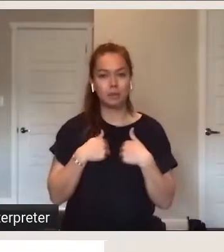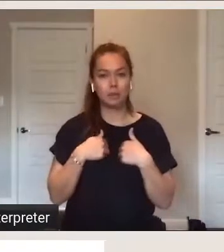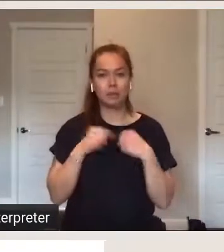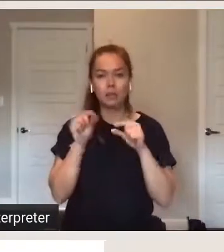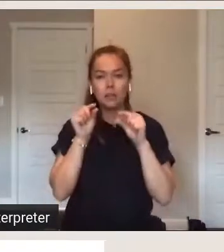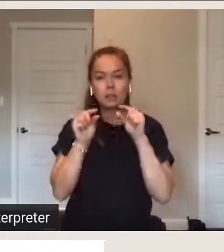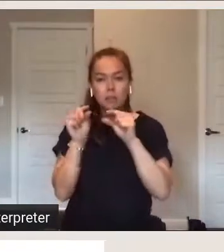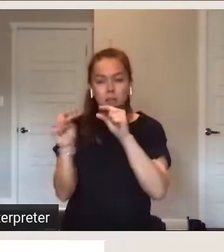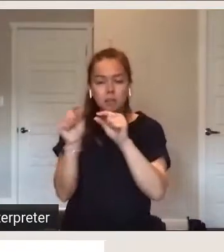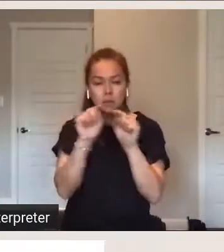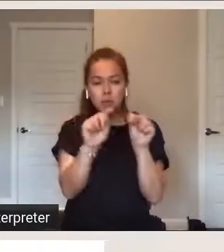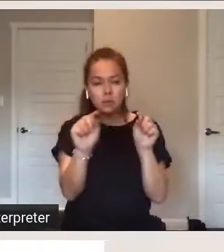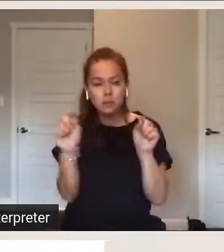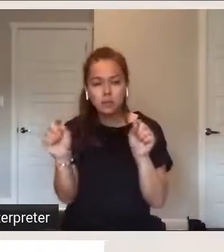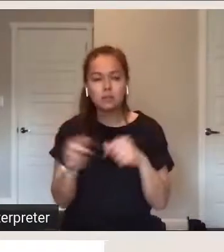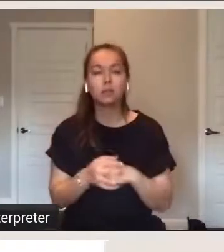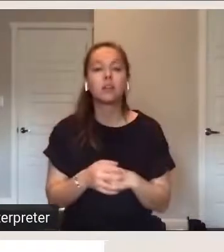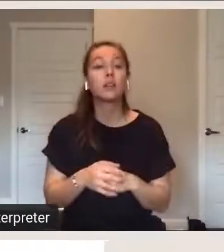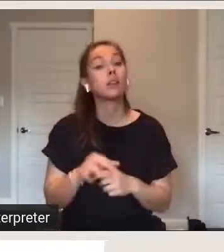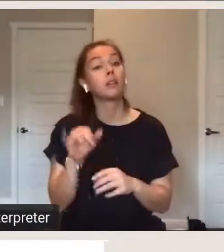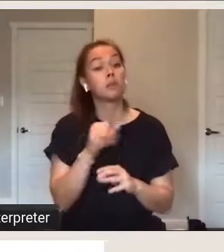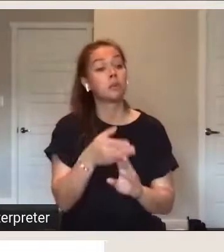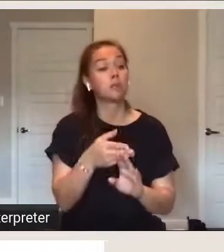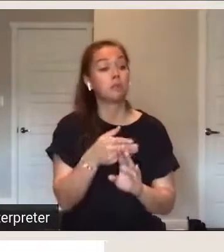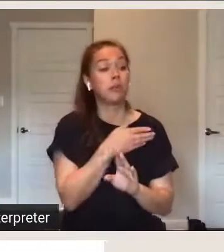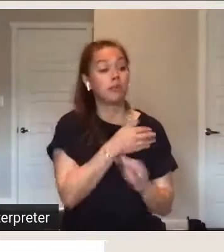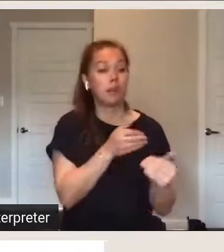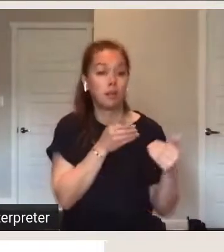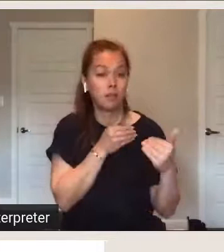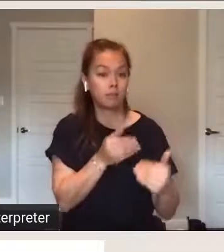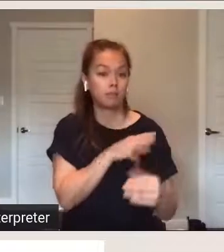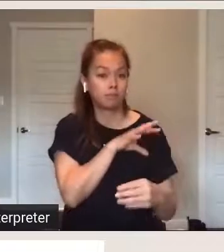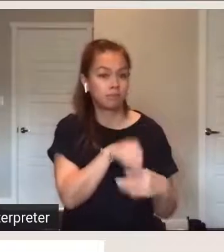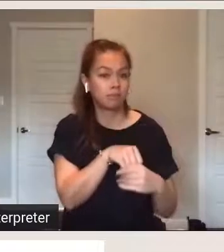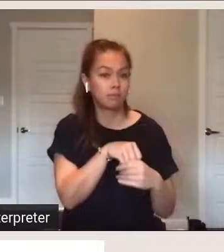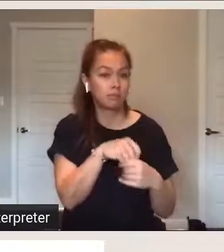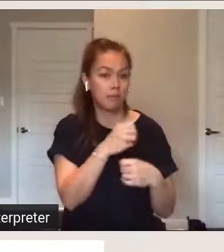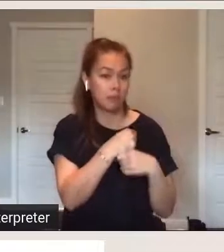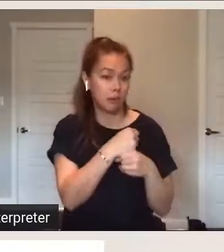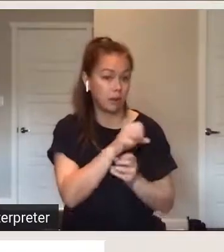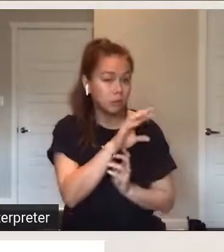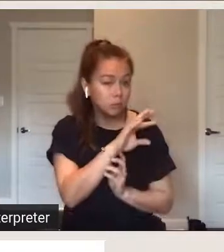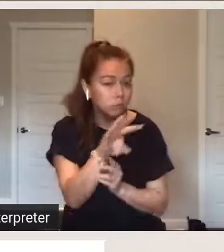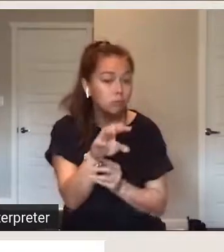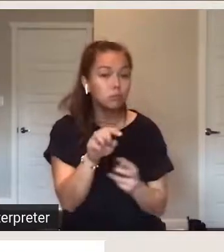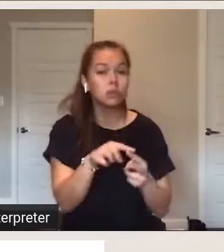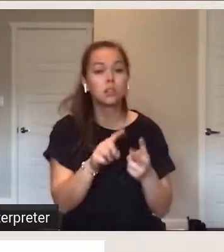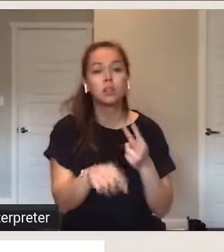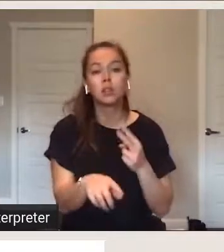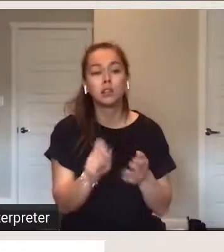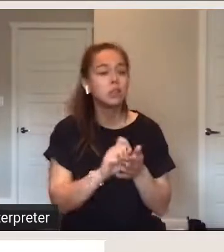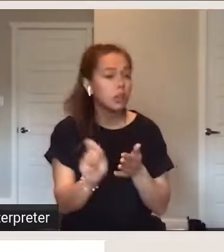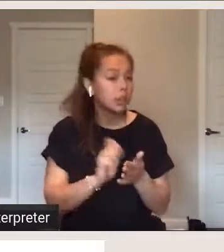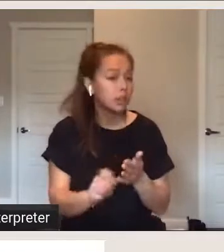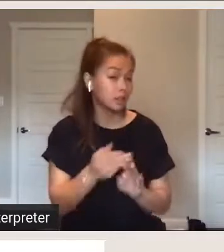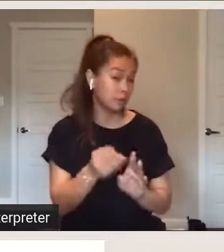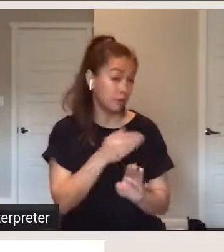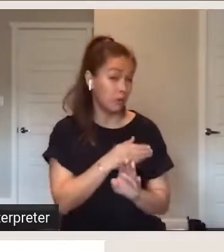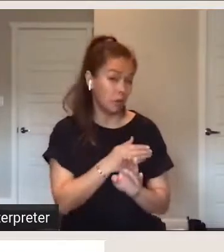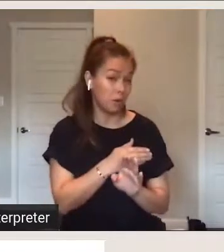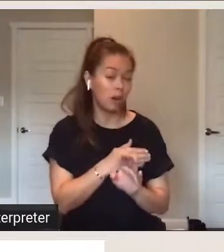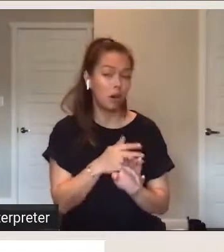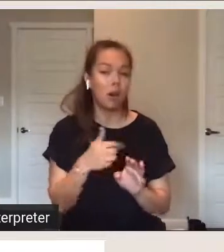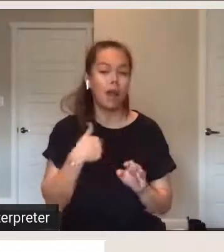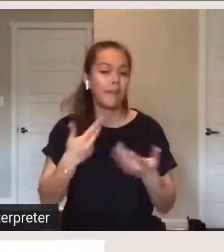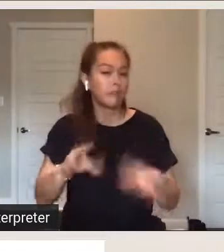before I got into filmmaking and journalism, I was actually working, I had experience working in kind of with